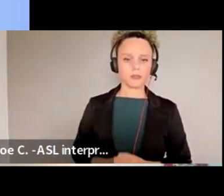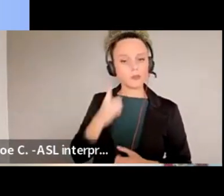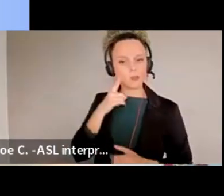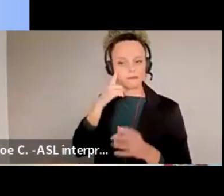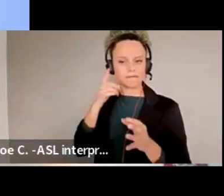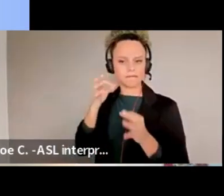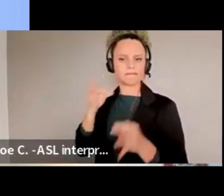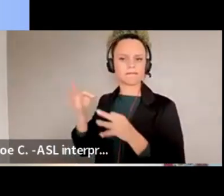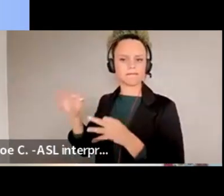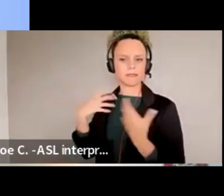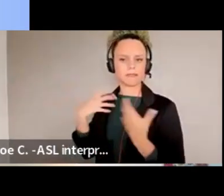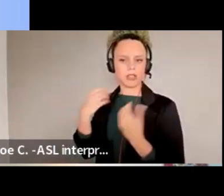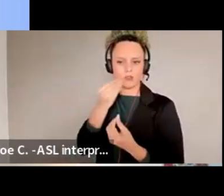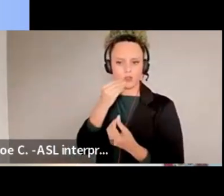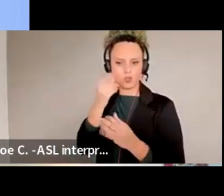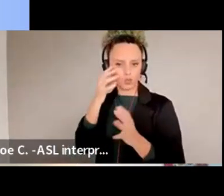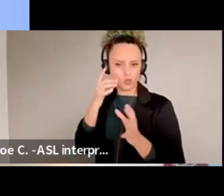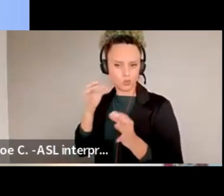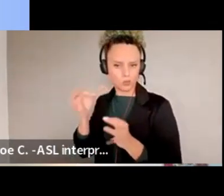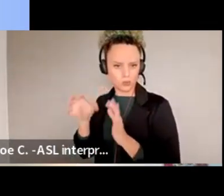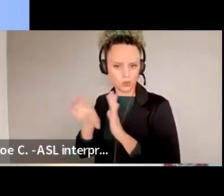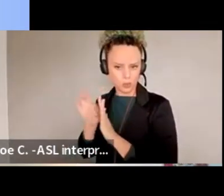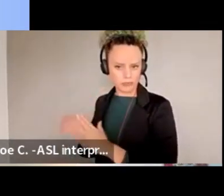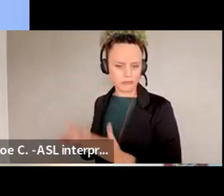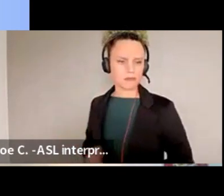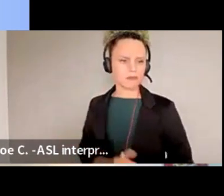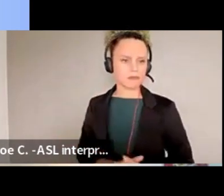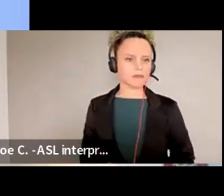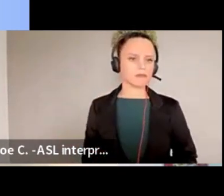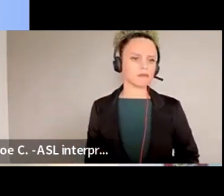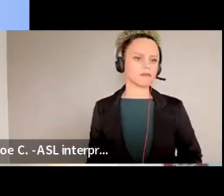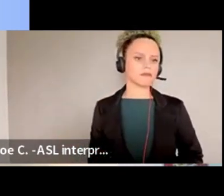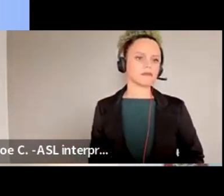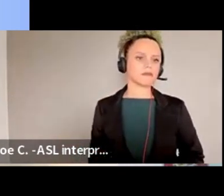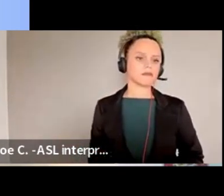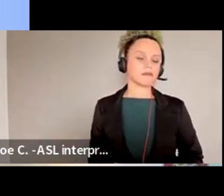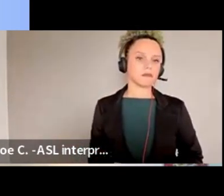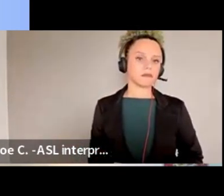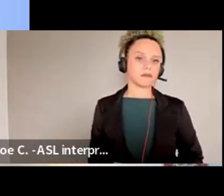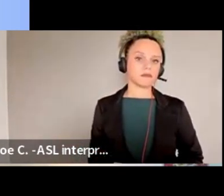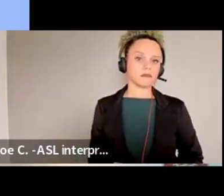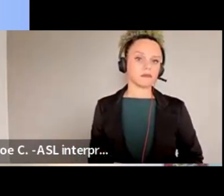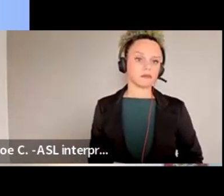kind of how they want to move forward with making healthy food choices.